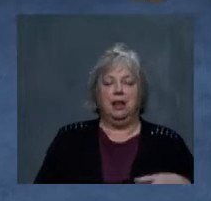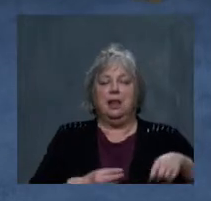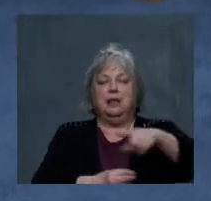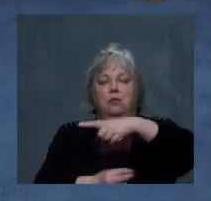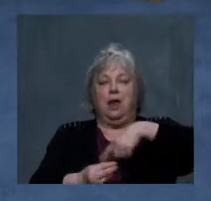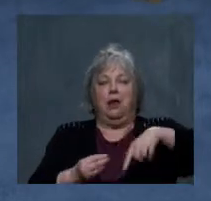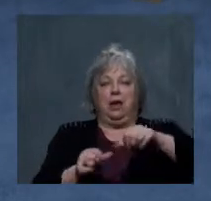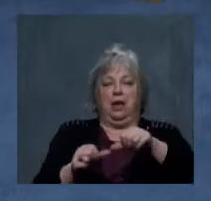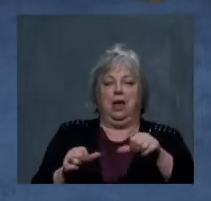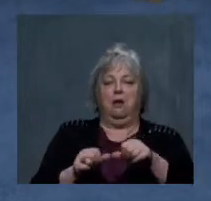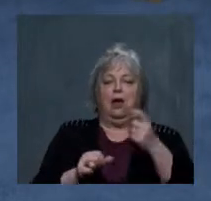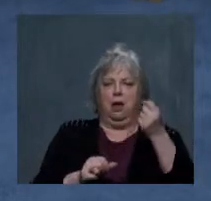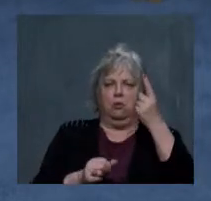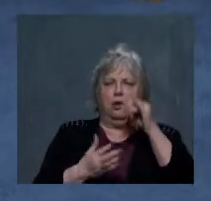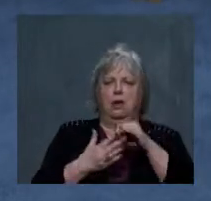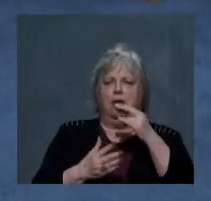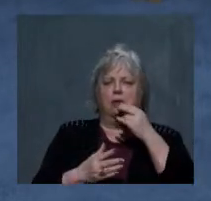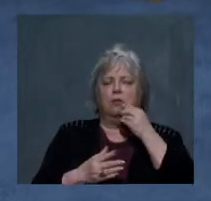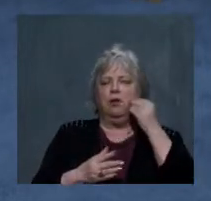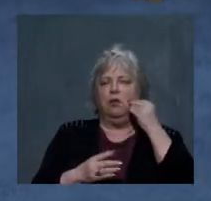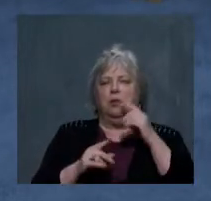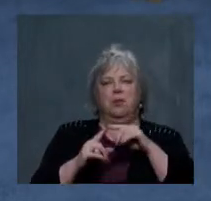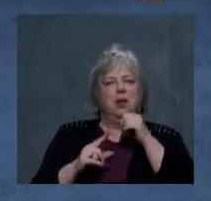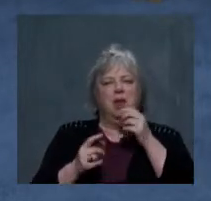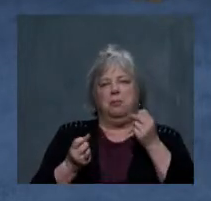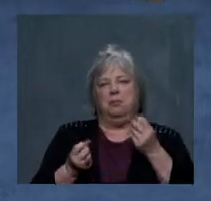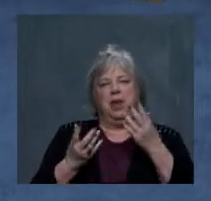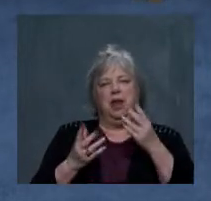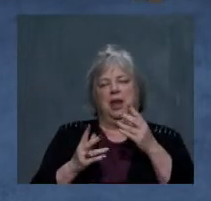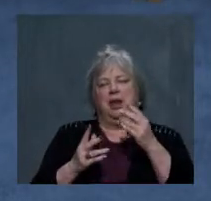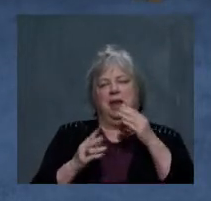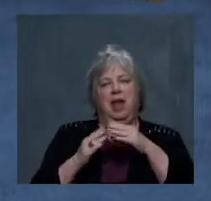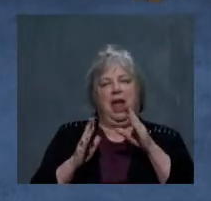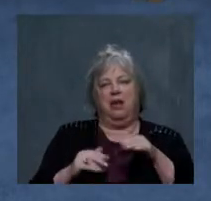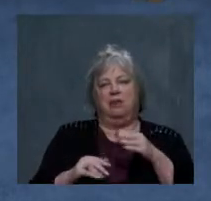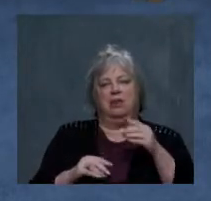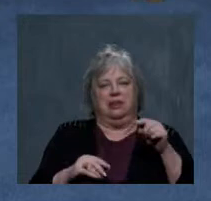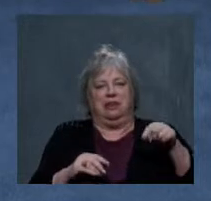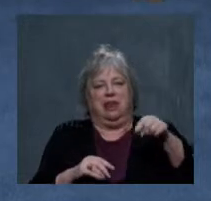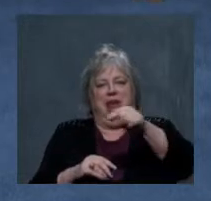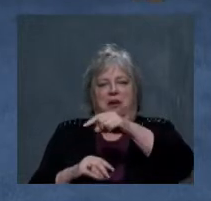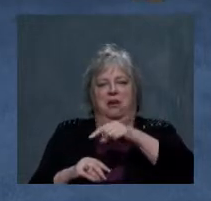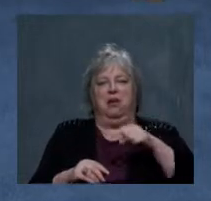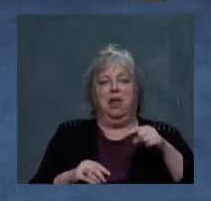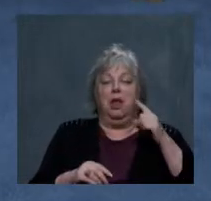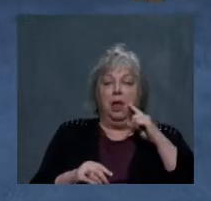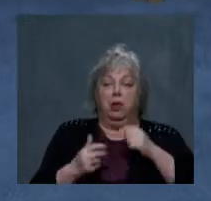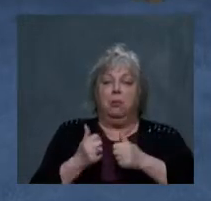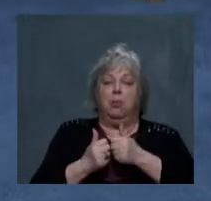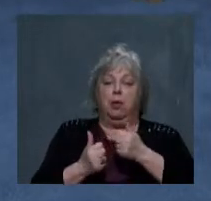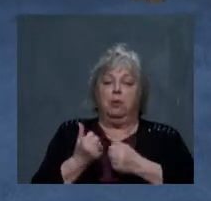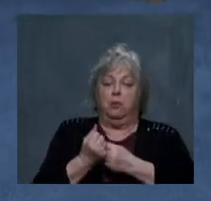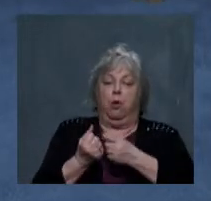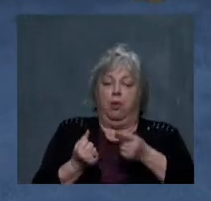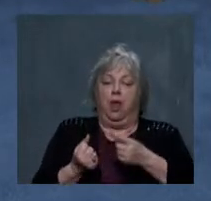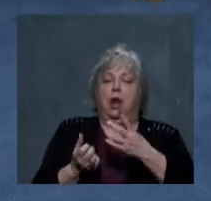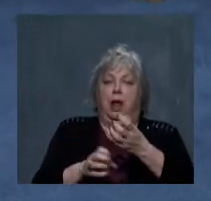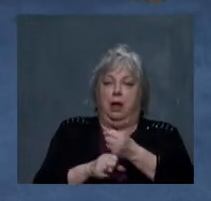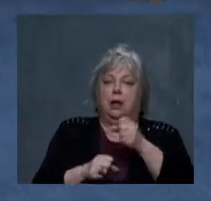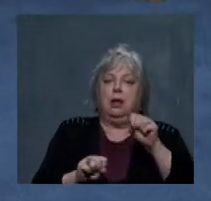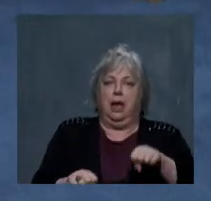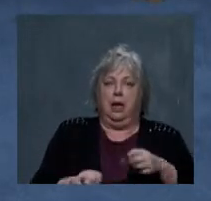I understand it's residential, but there's really not a lot of residents in that area, and most of them are for this, and I can get proof of